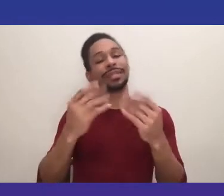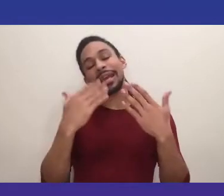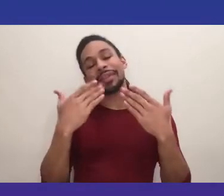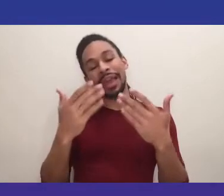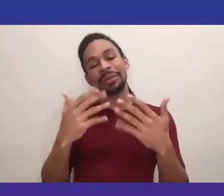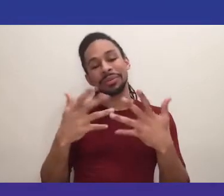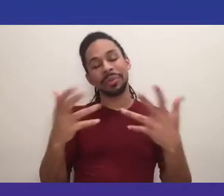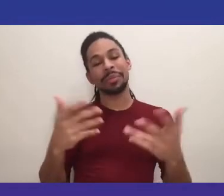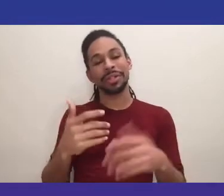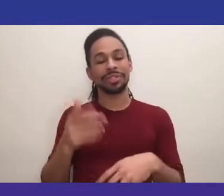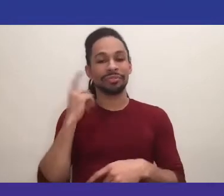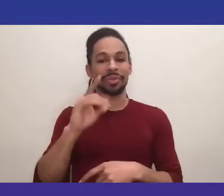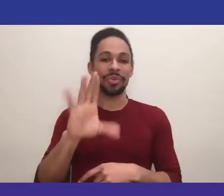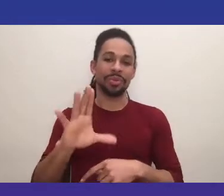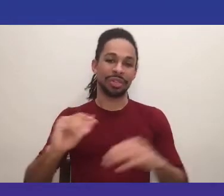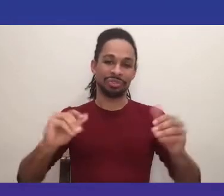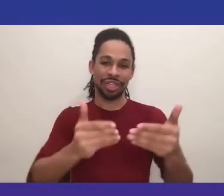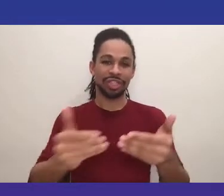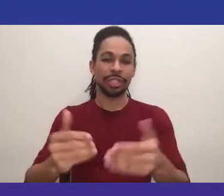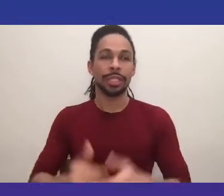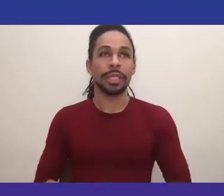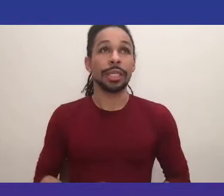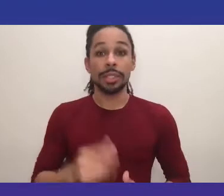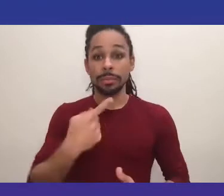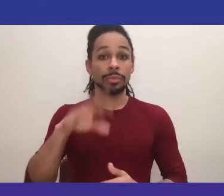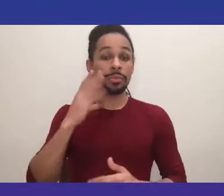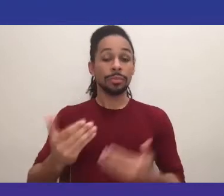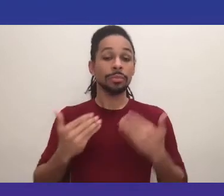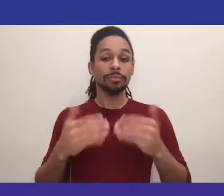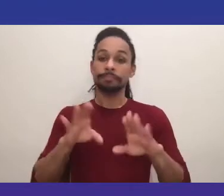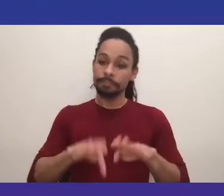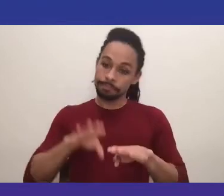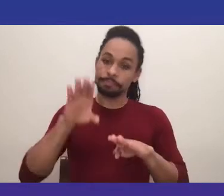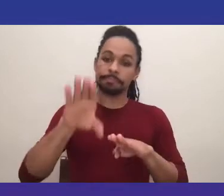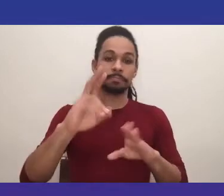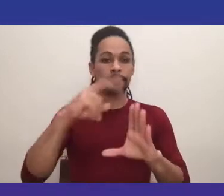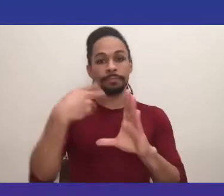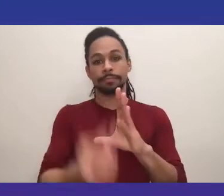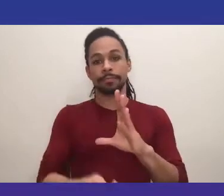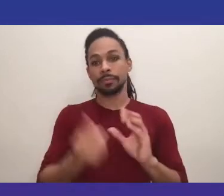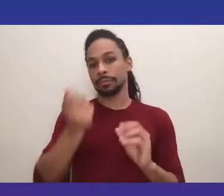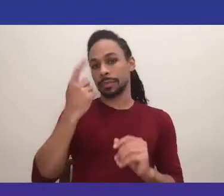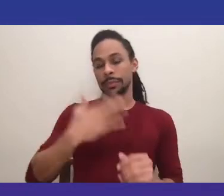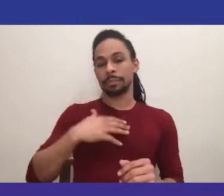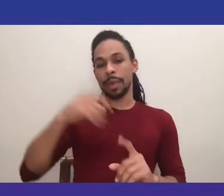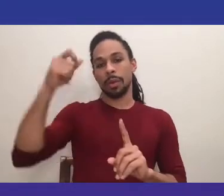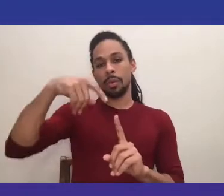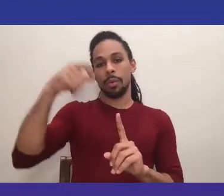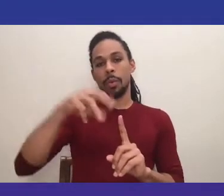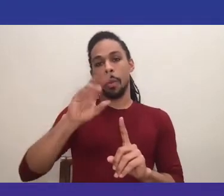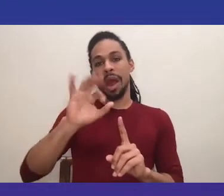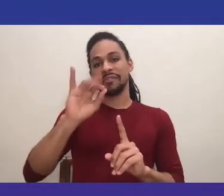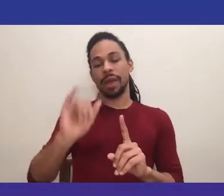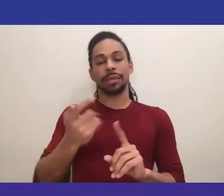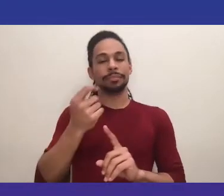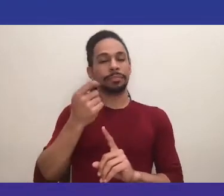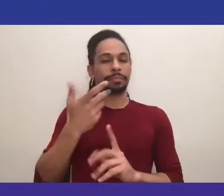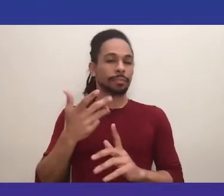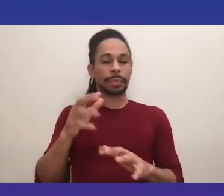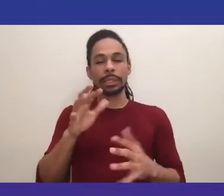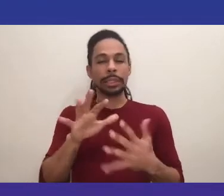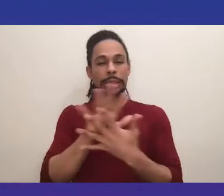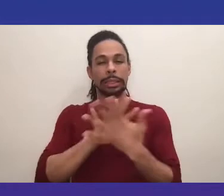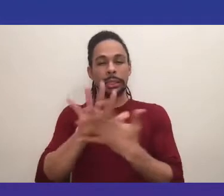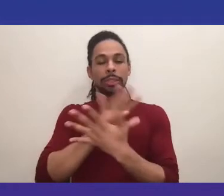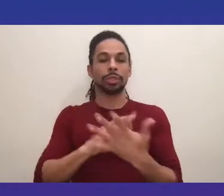introductions. We're going to step into this. The Wi-Fi where I am is a little spotty, so if you need me to repeat or slow